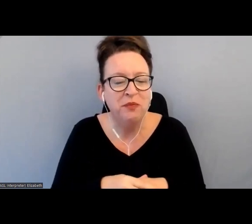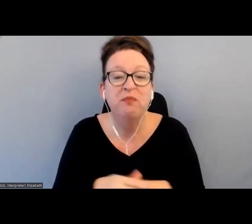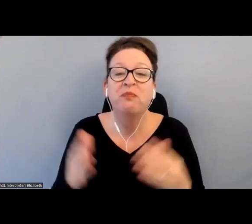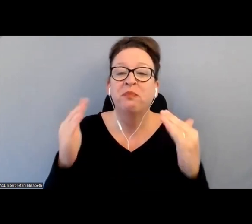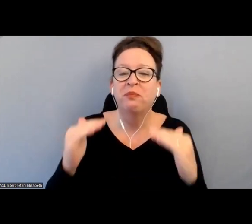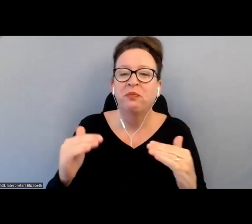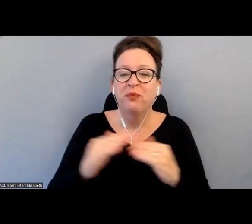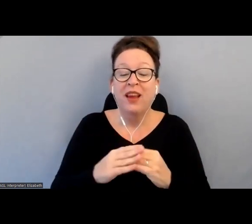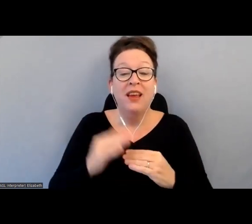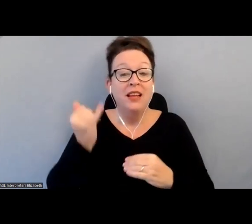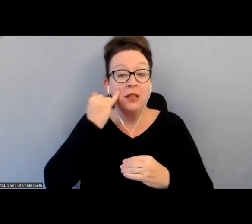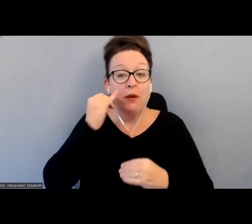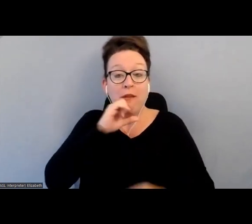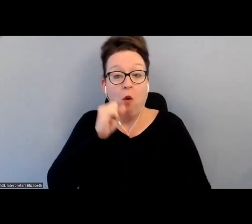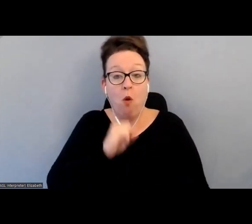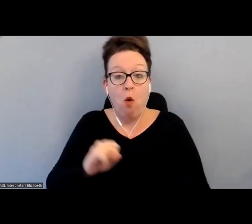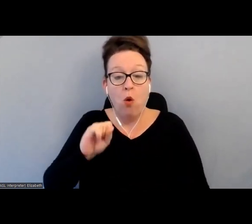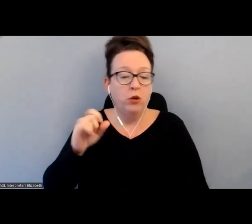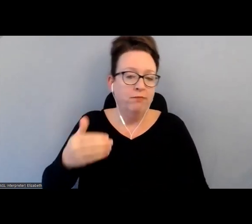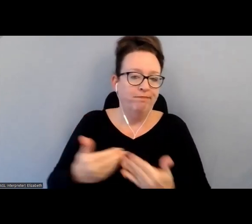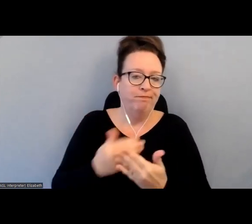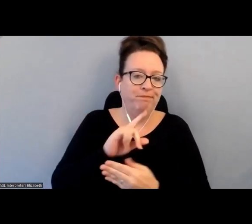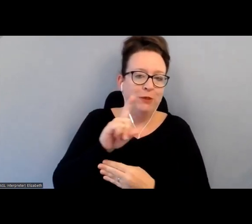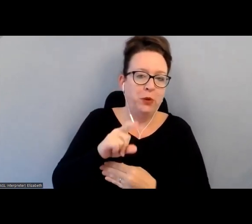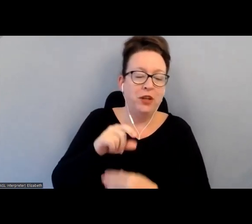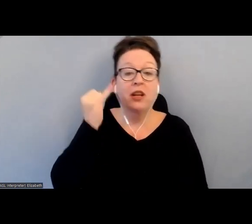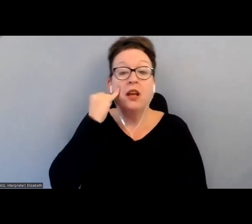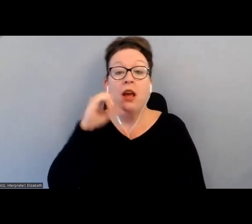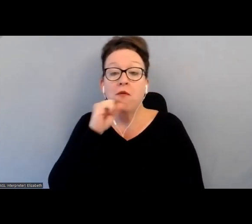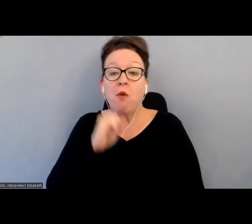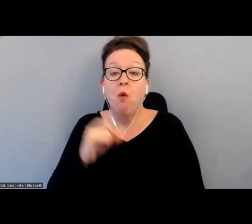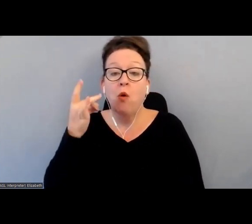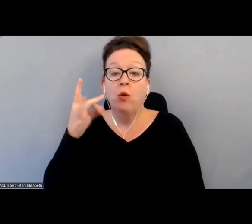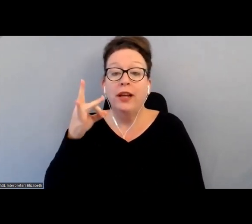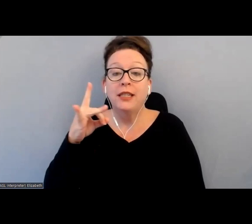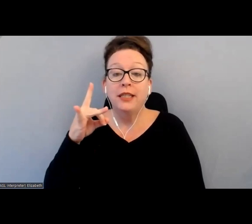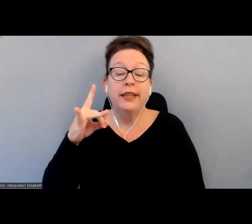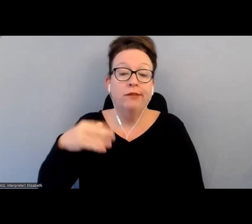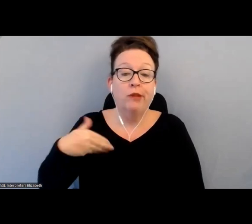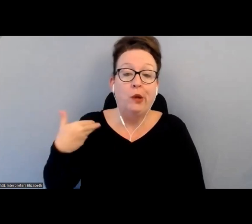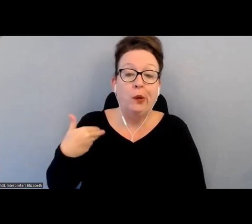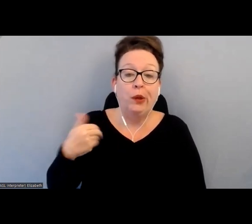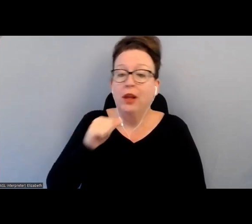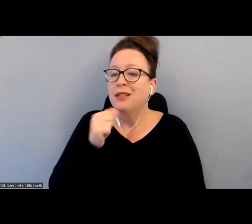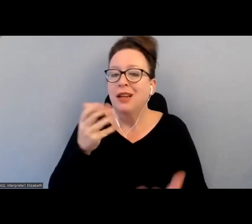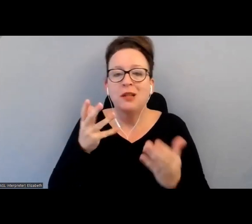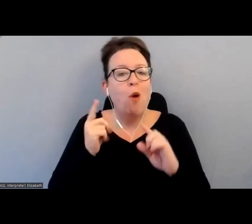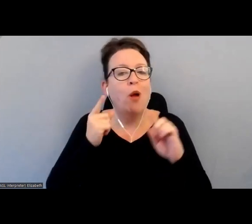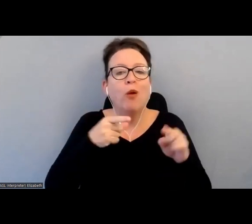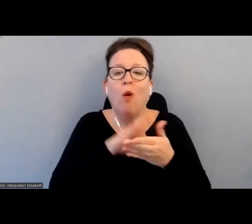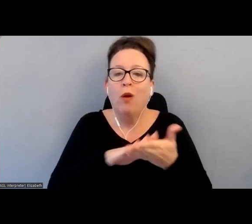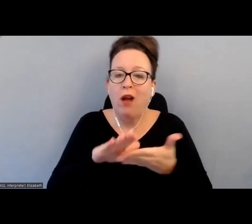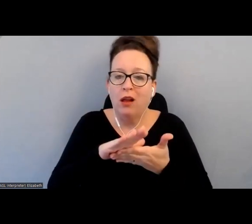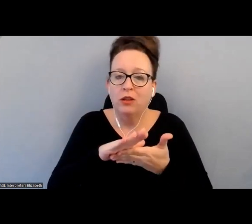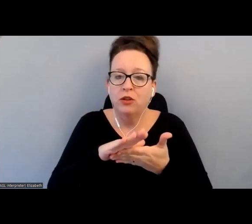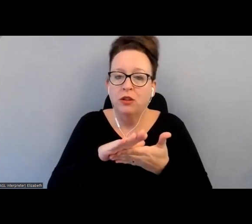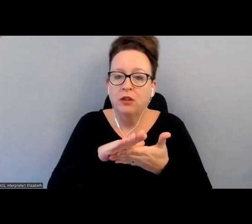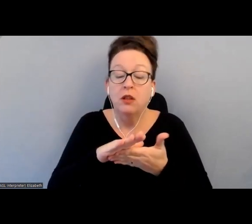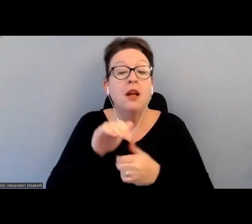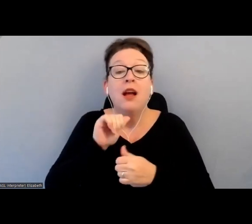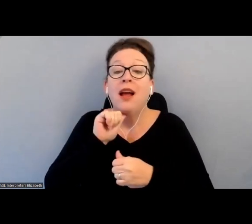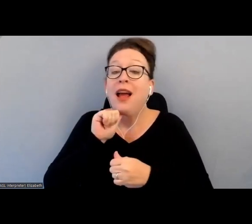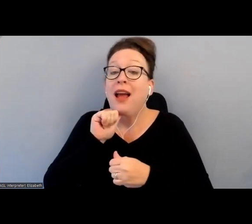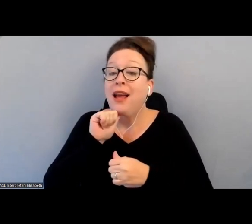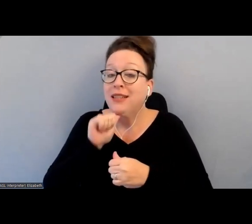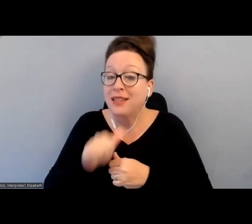question. So if an 18-year-old doesn't want to go to college and isn't in NextGen, it isn't in a